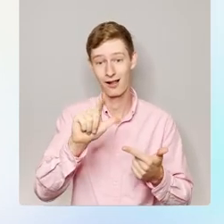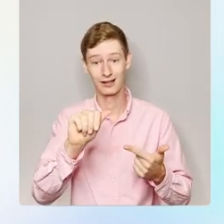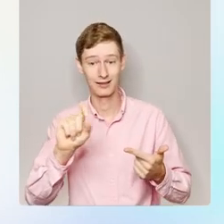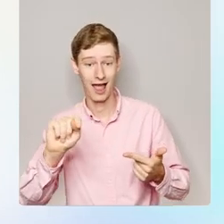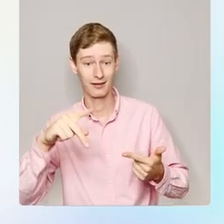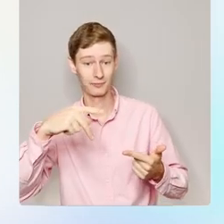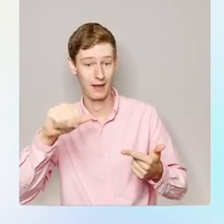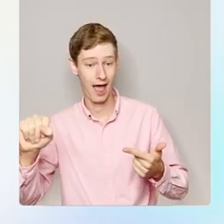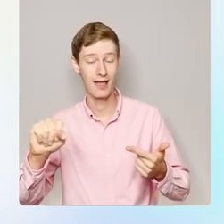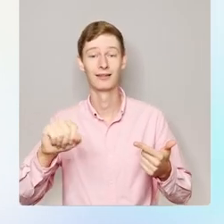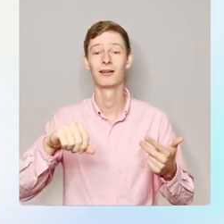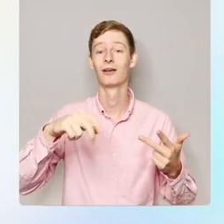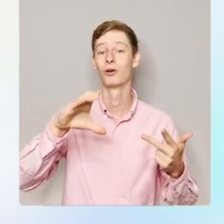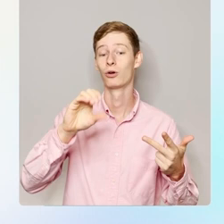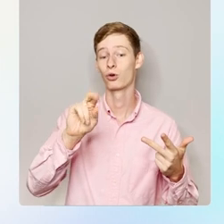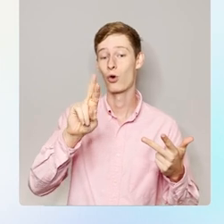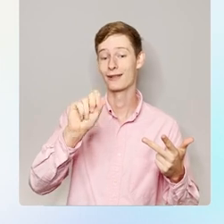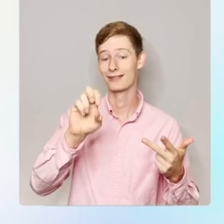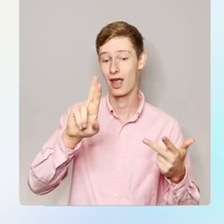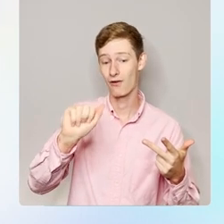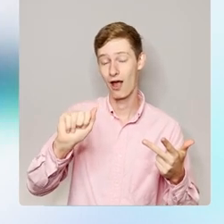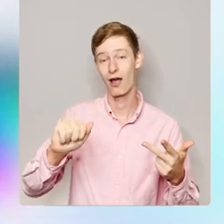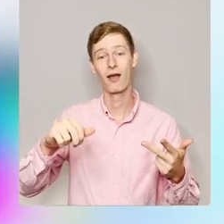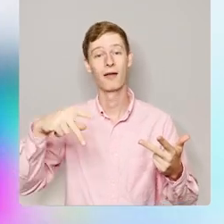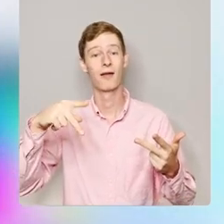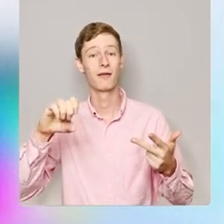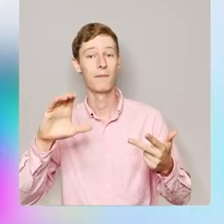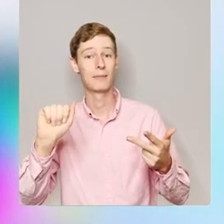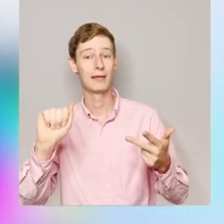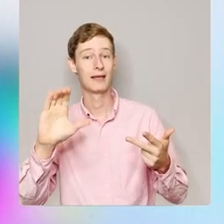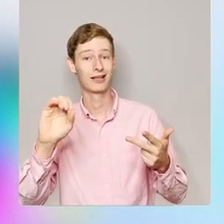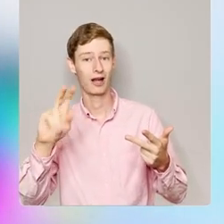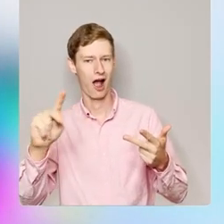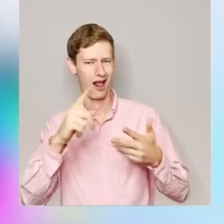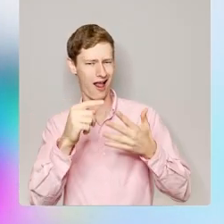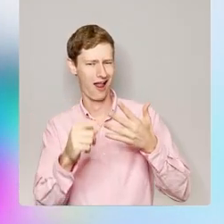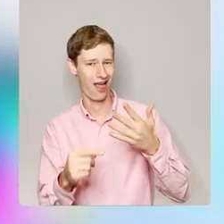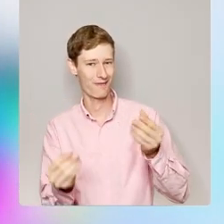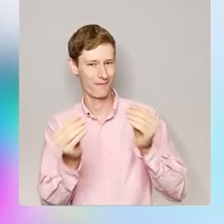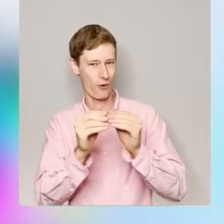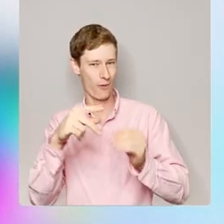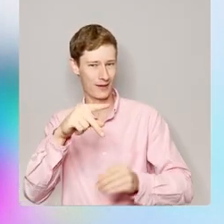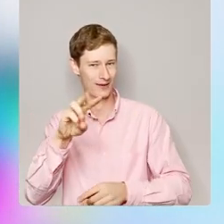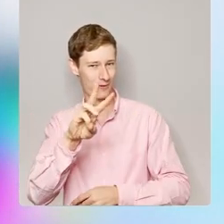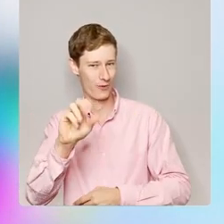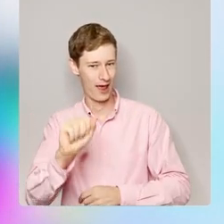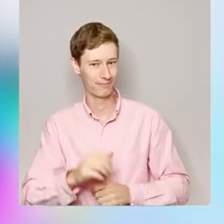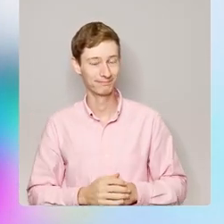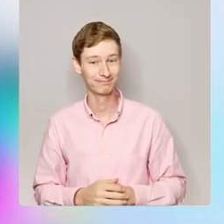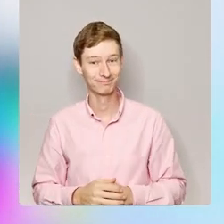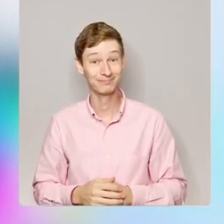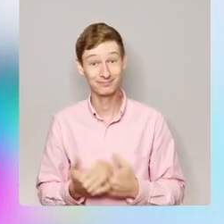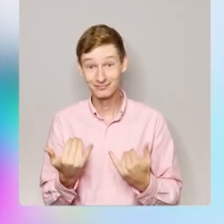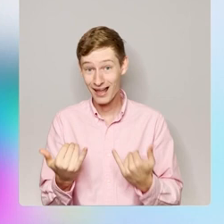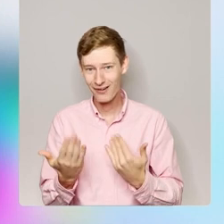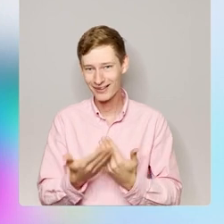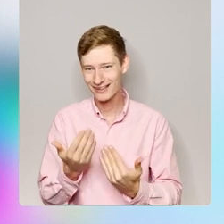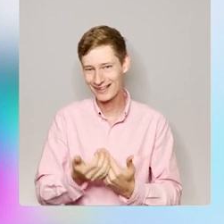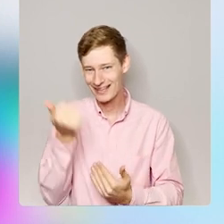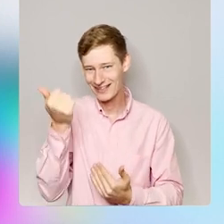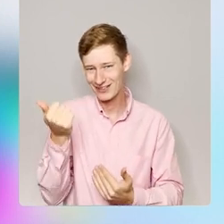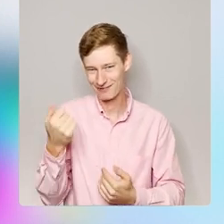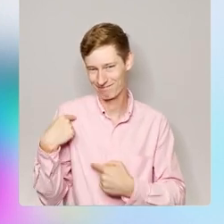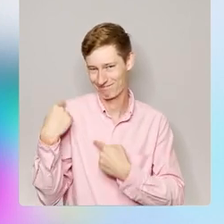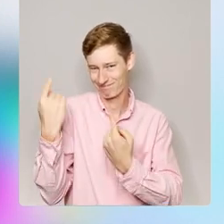LastPass, Coursera, and Peacock. Building PWAs for Quest is now even easier than